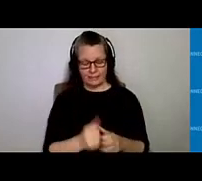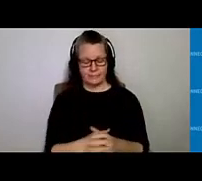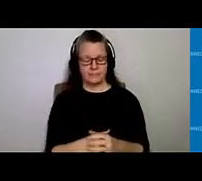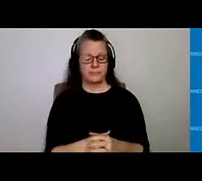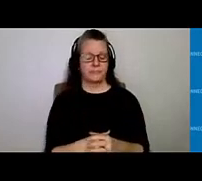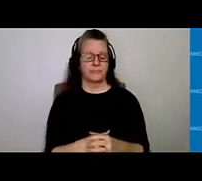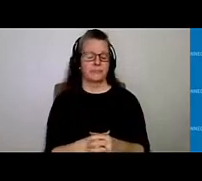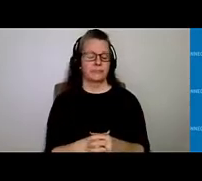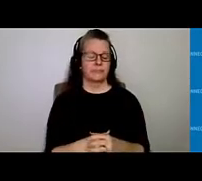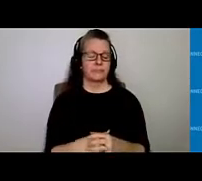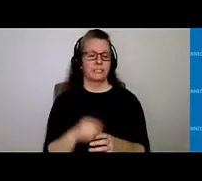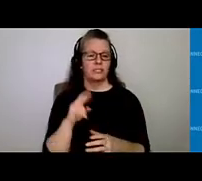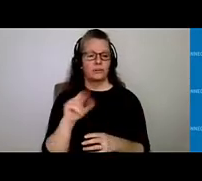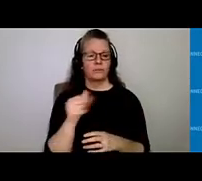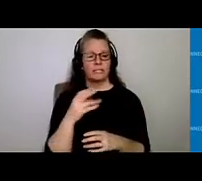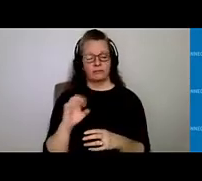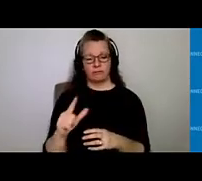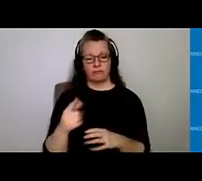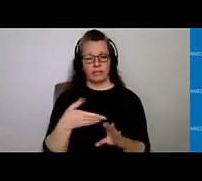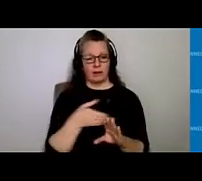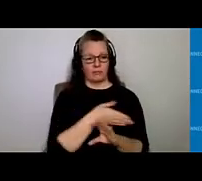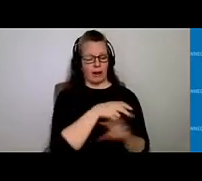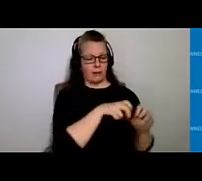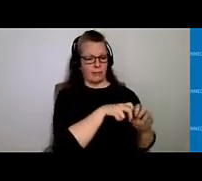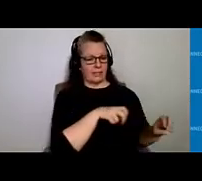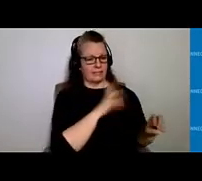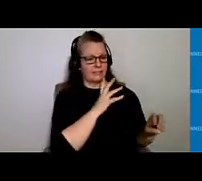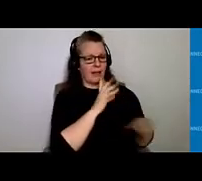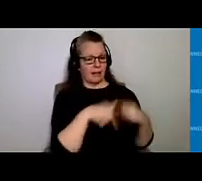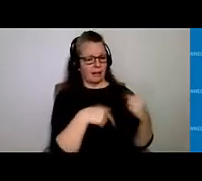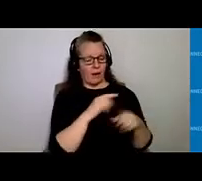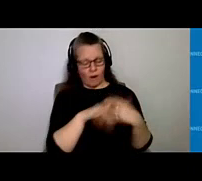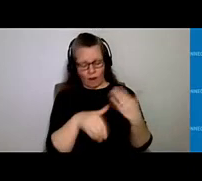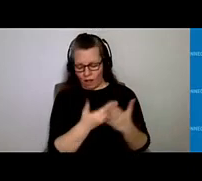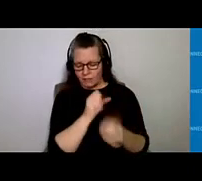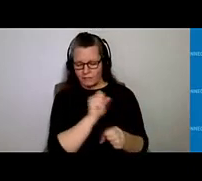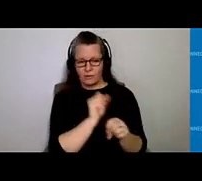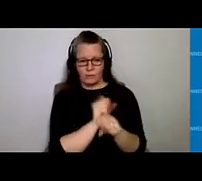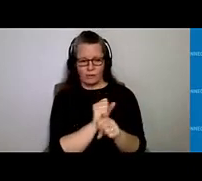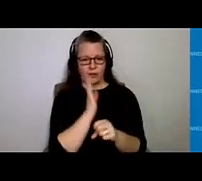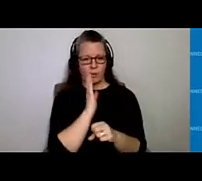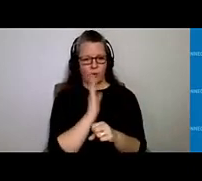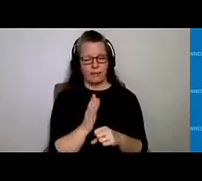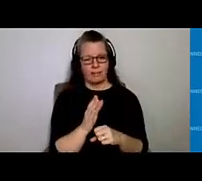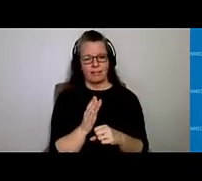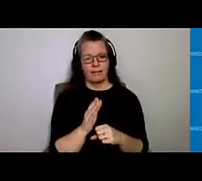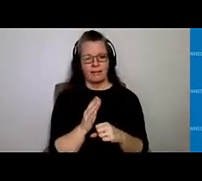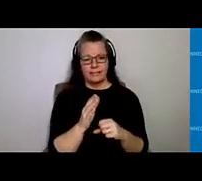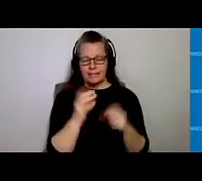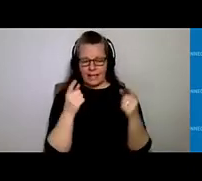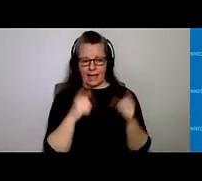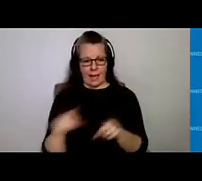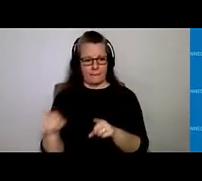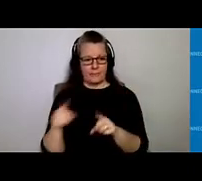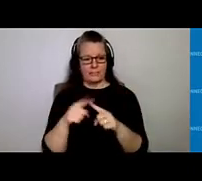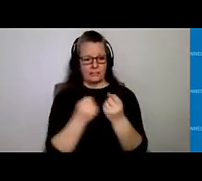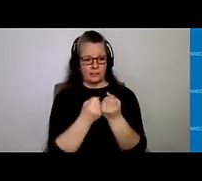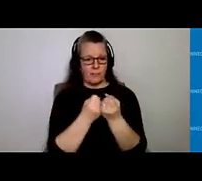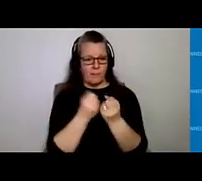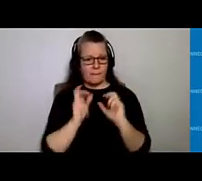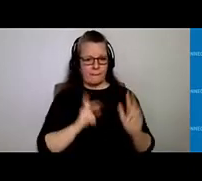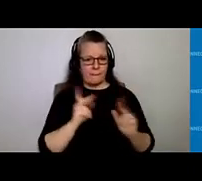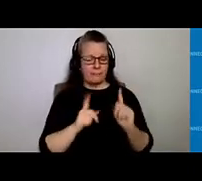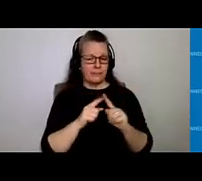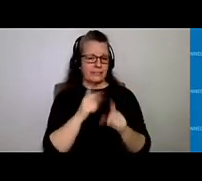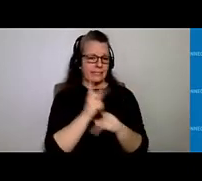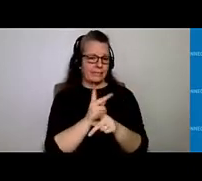Rachel and our prior panelists spoke about all of the work that will be underway to support people in retaining